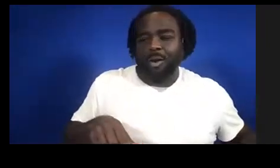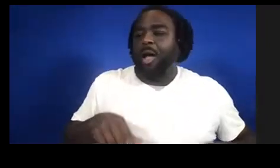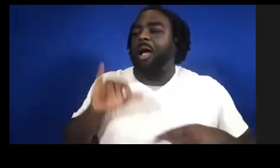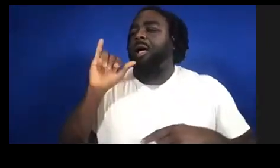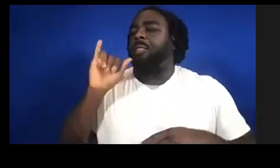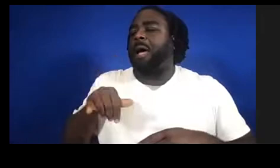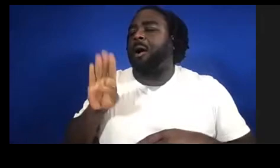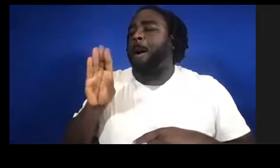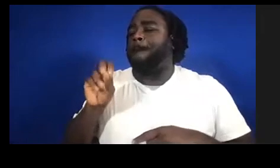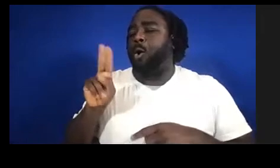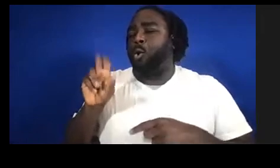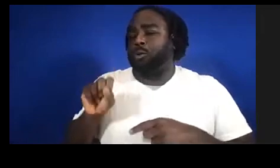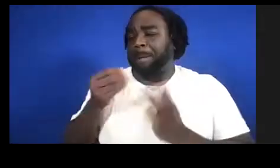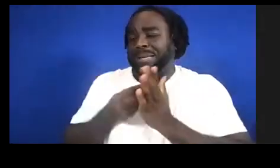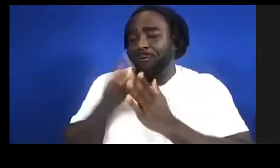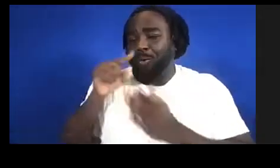I got you.